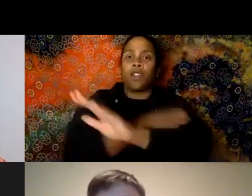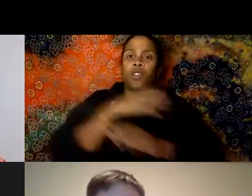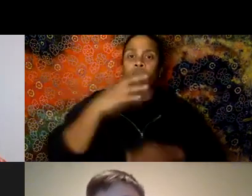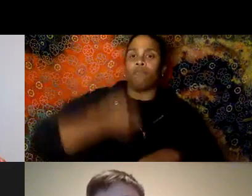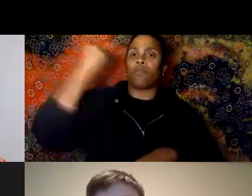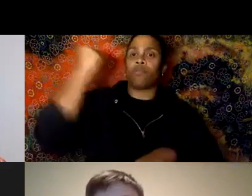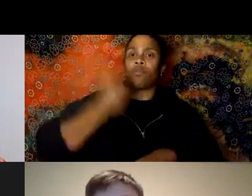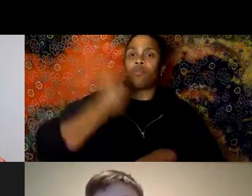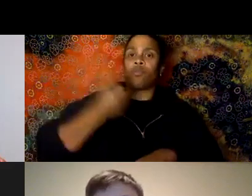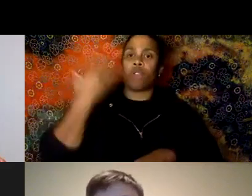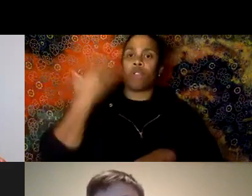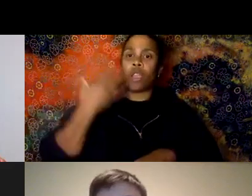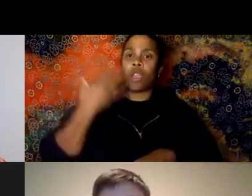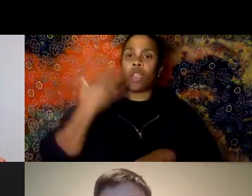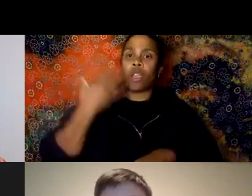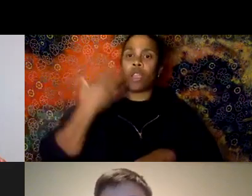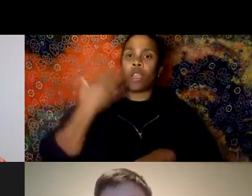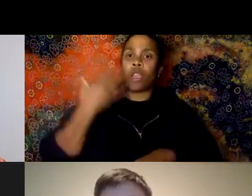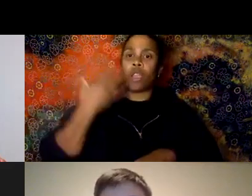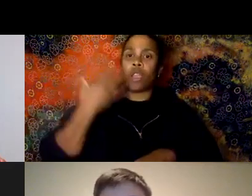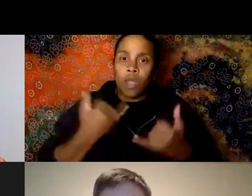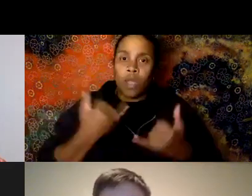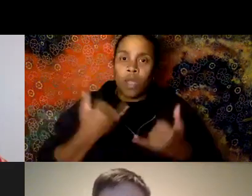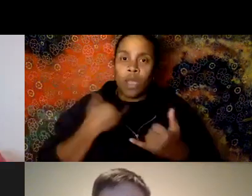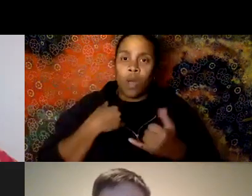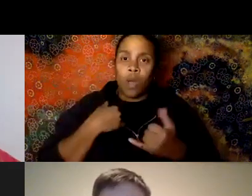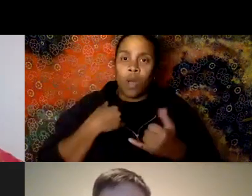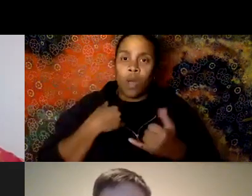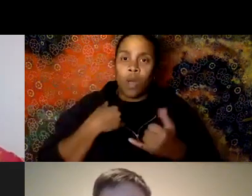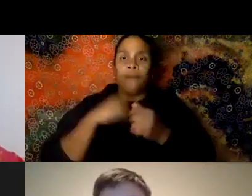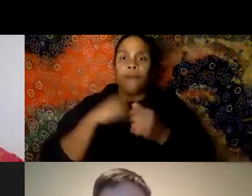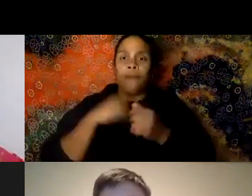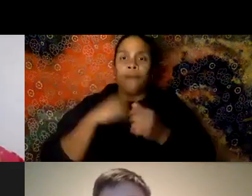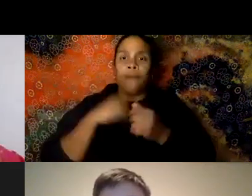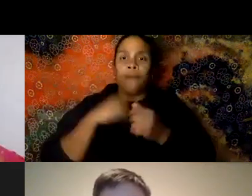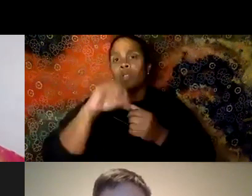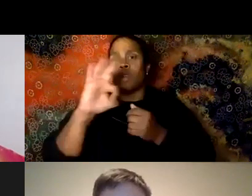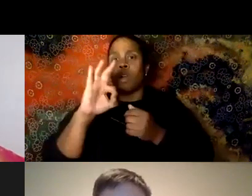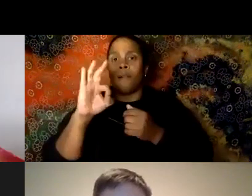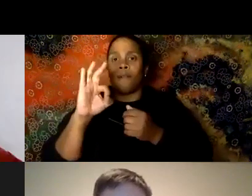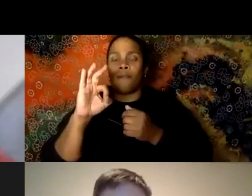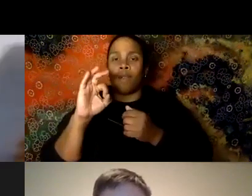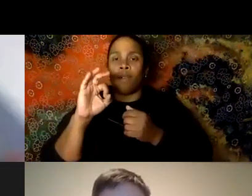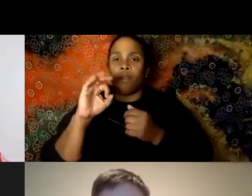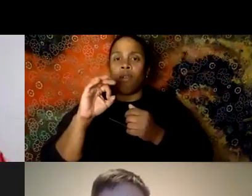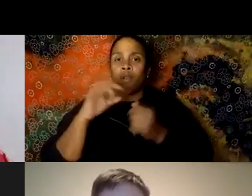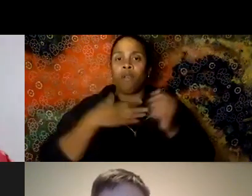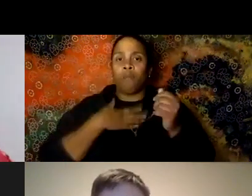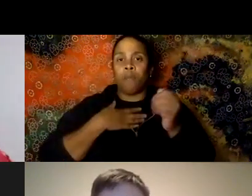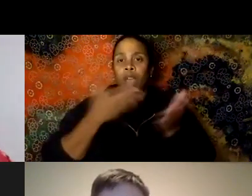Tonight I am offering a 10% off shamanic healing sessions and packages, which includes a